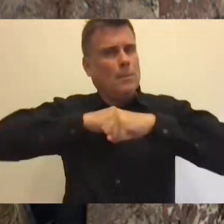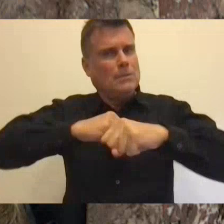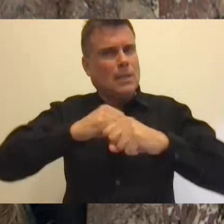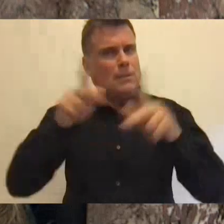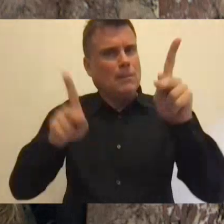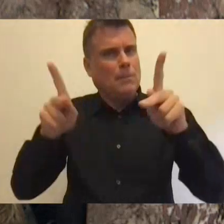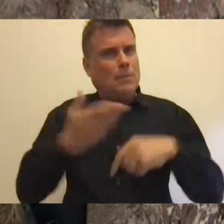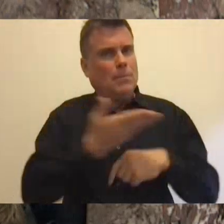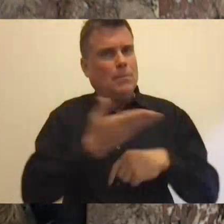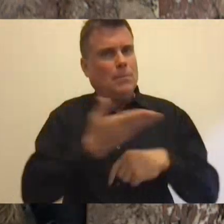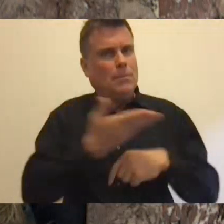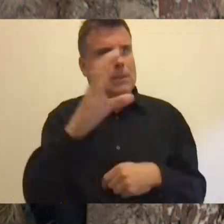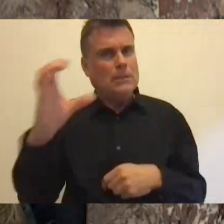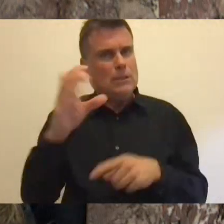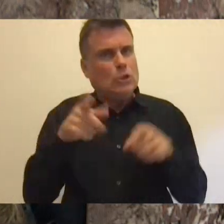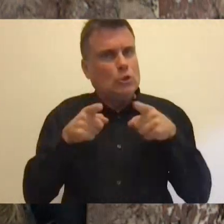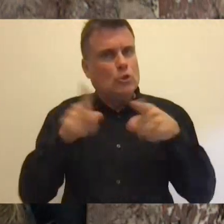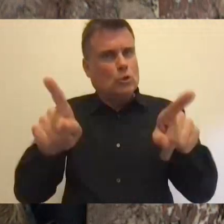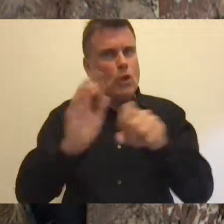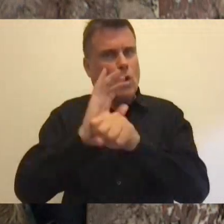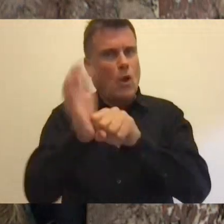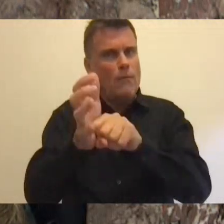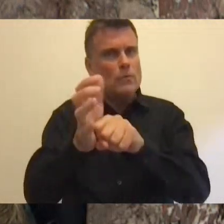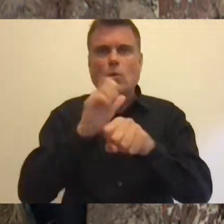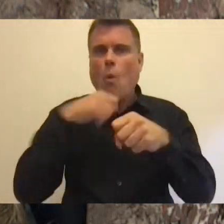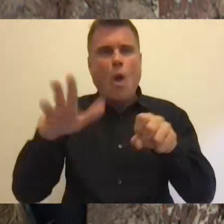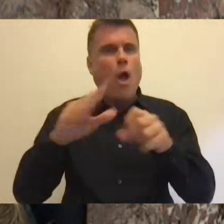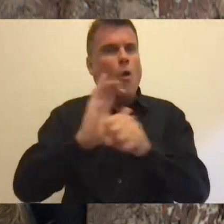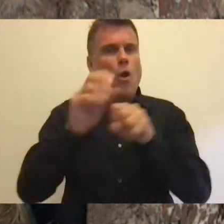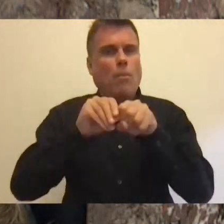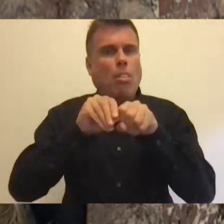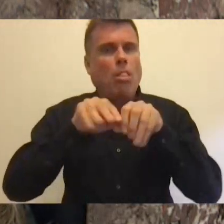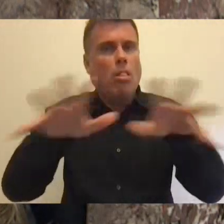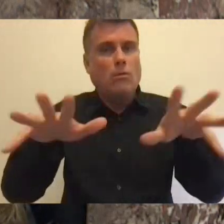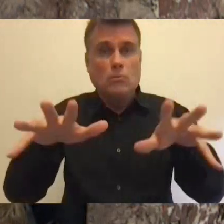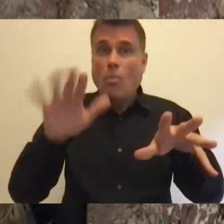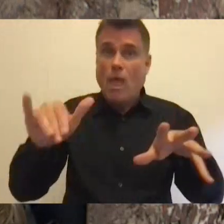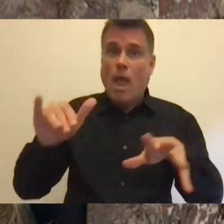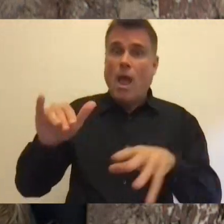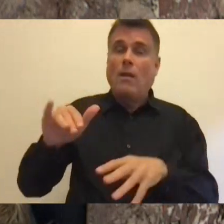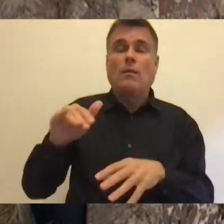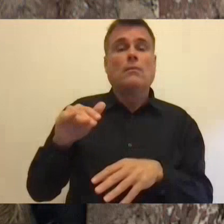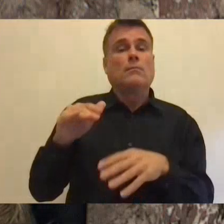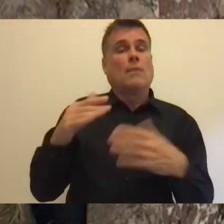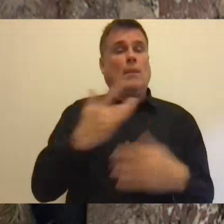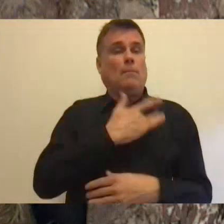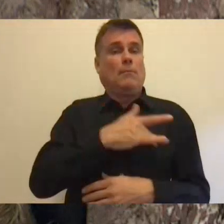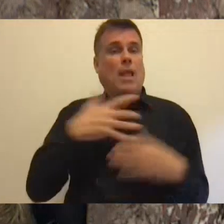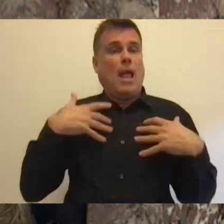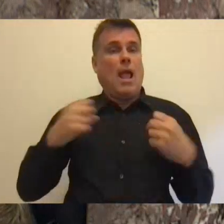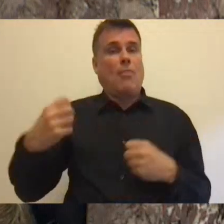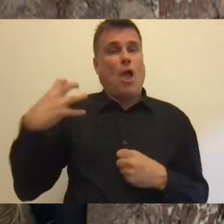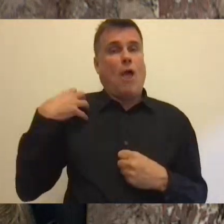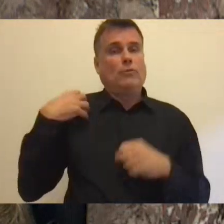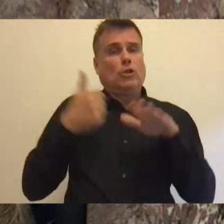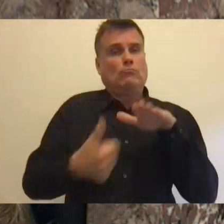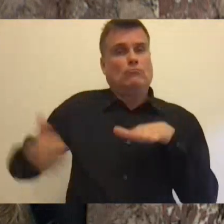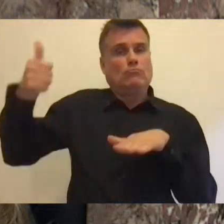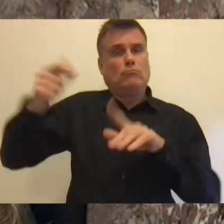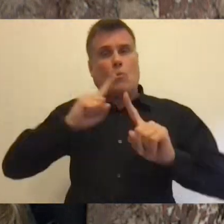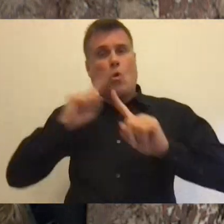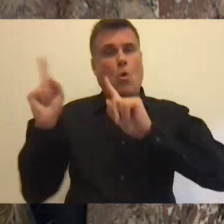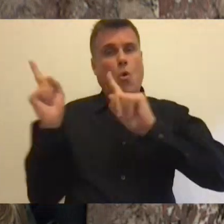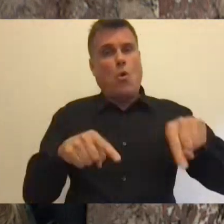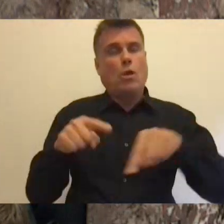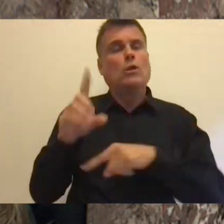provincial health officer, Dr. Bonnie Henry, who is a world-leading scientist, and I think an extraordinary